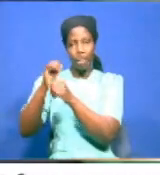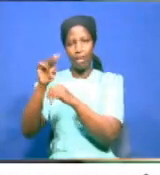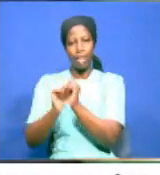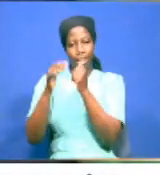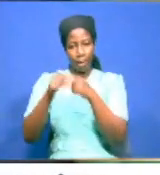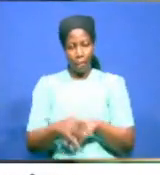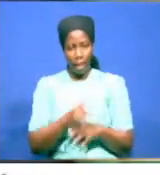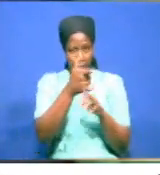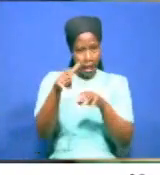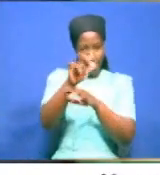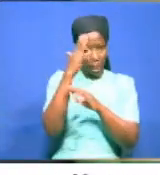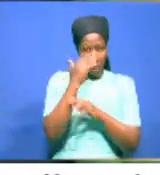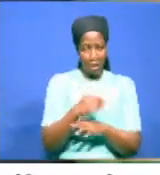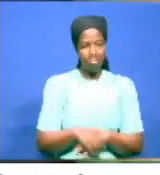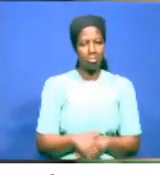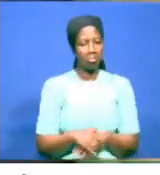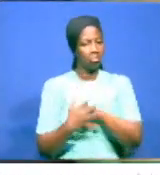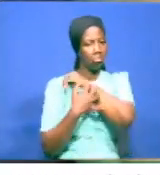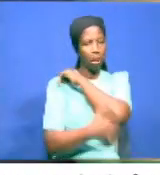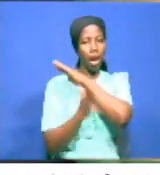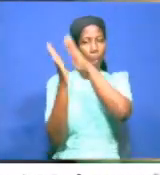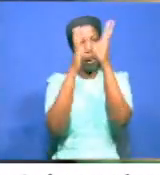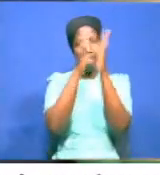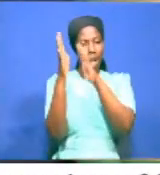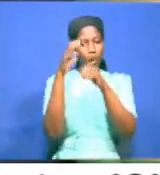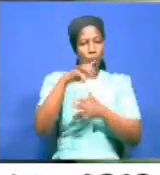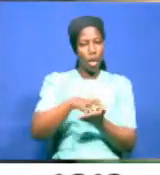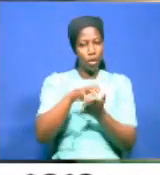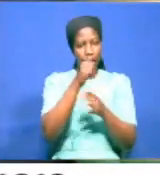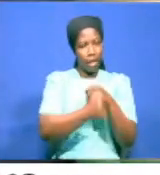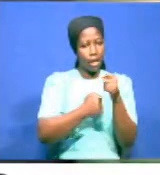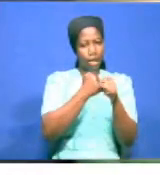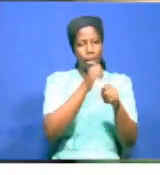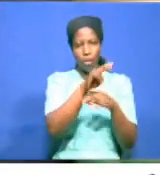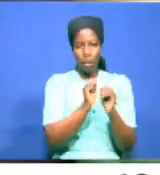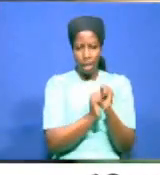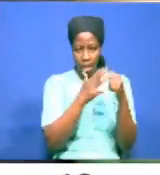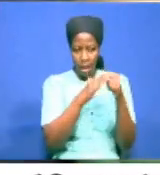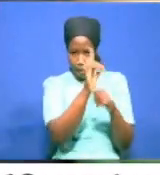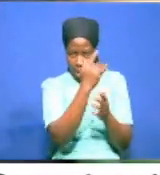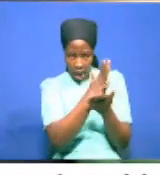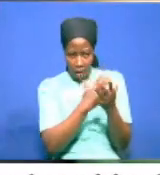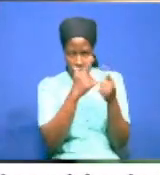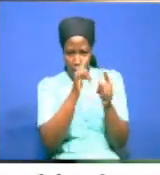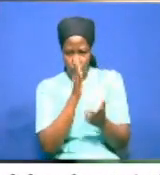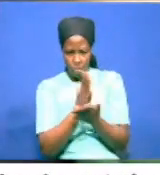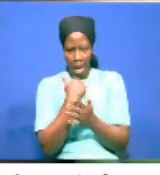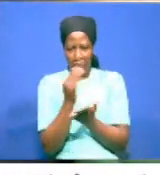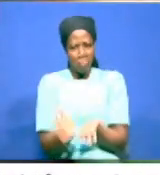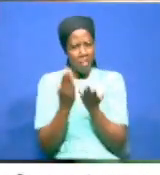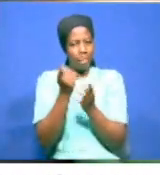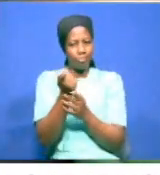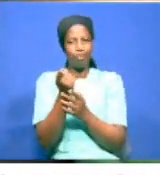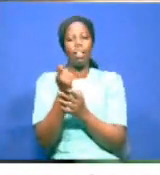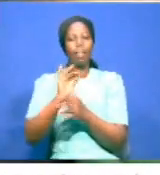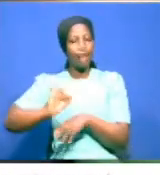was mainly due to the less favorable weather condition in the first half of 2019, though registering gradual improvement over the remaining